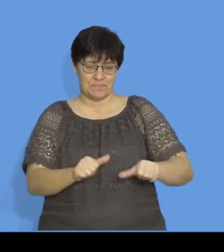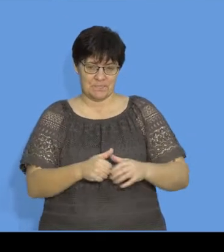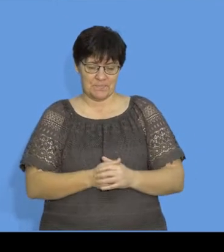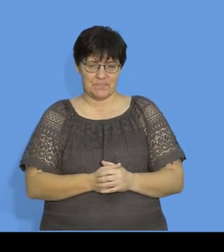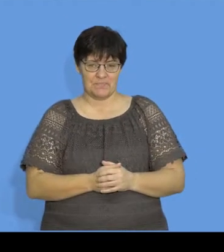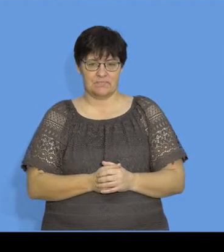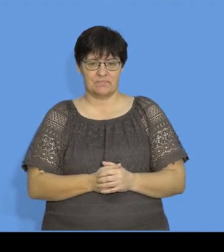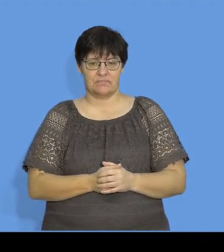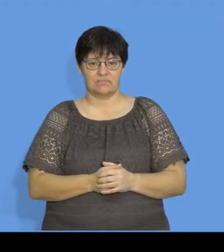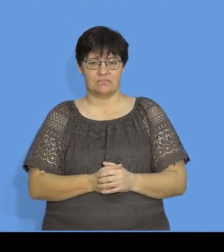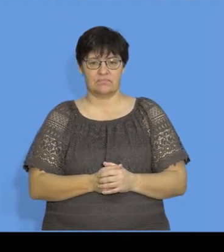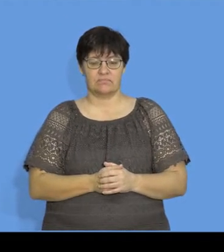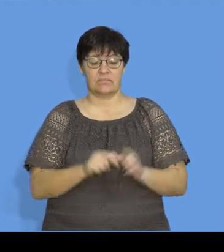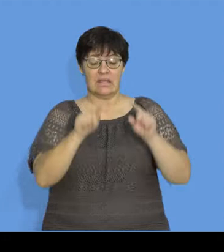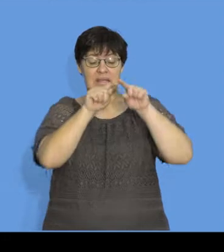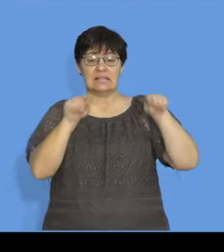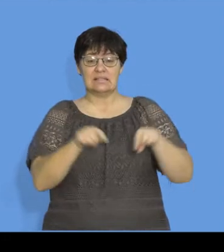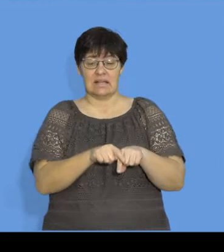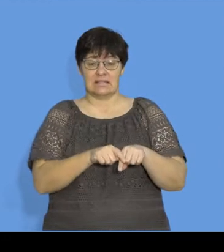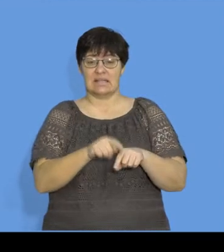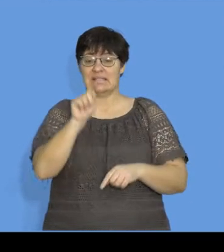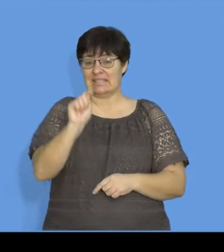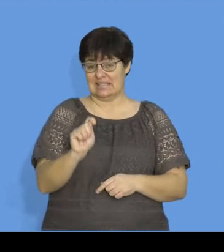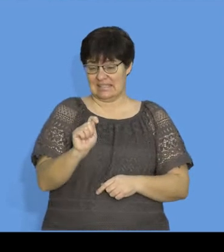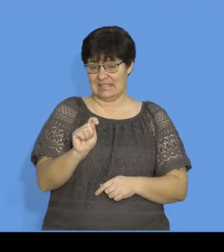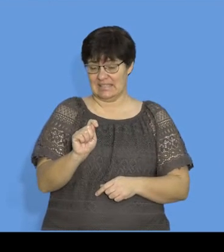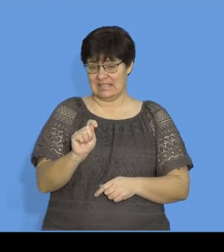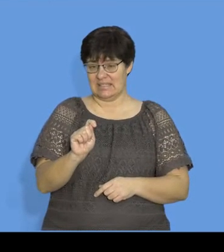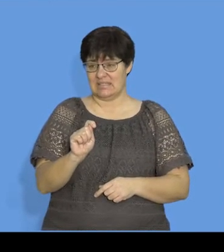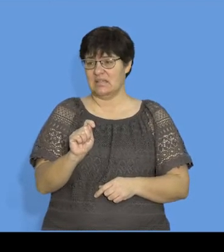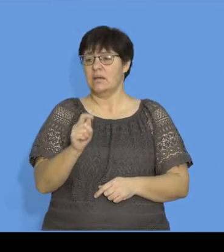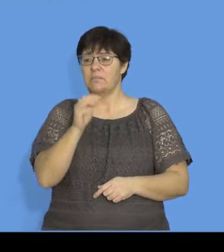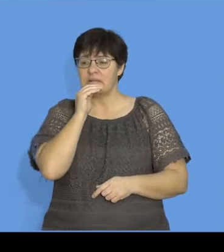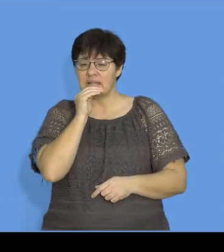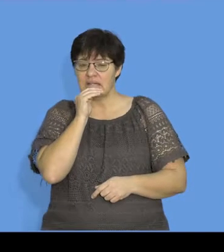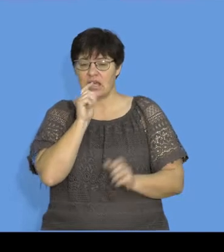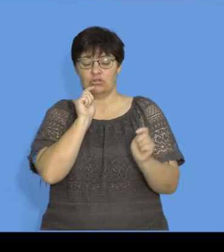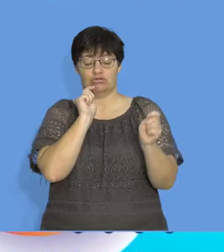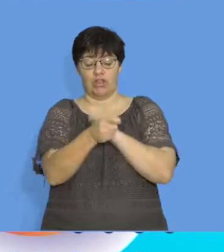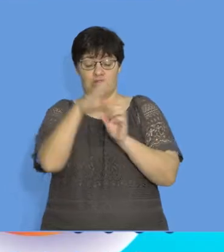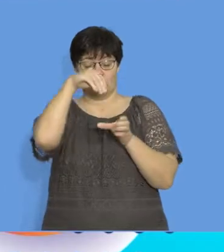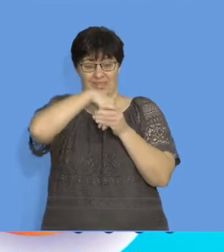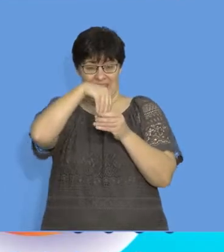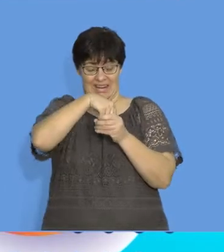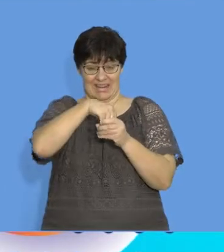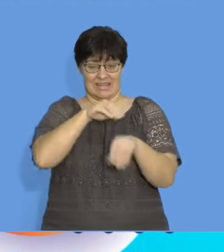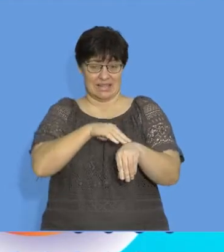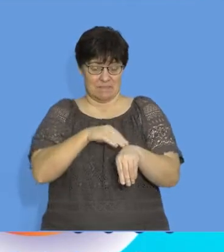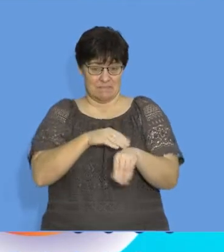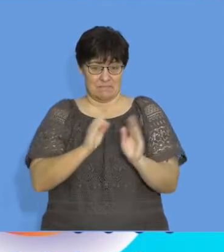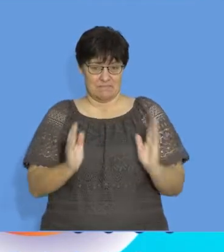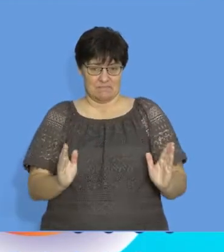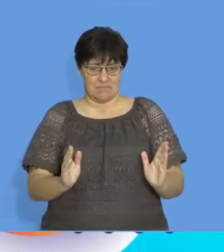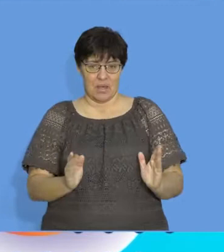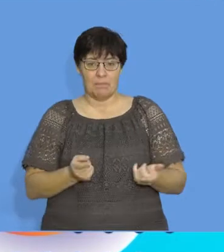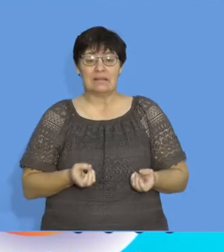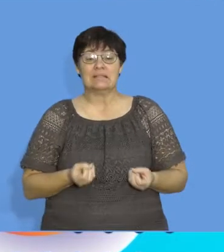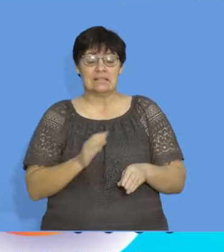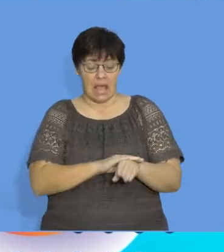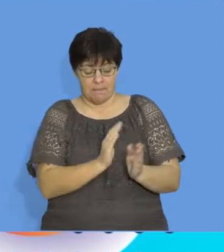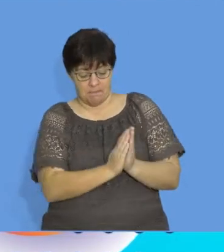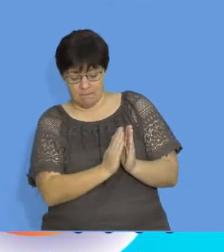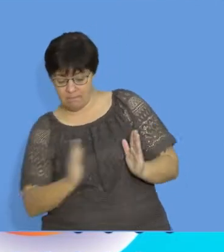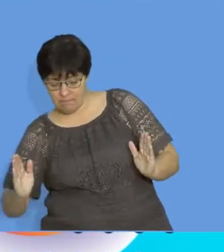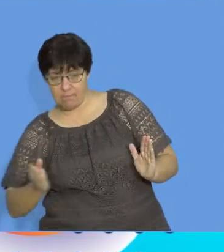We write it as delta t, so that means change in, but we'll only give you one time